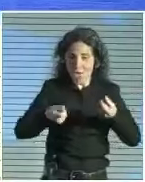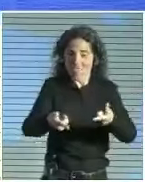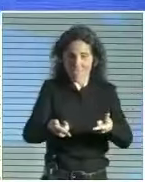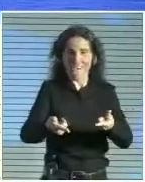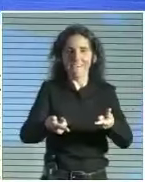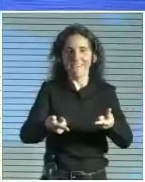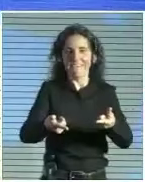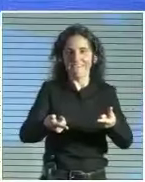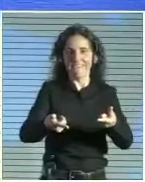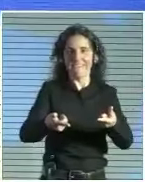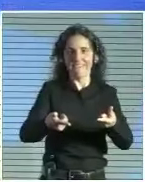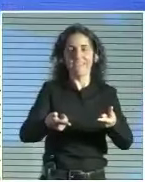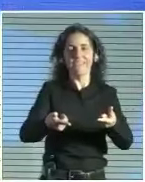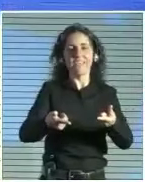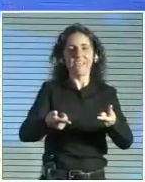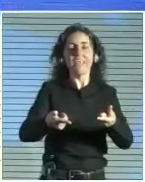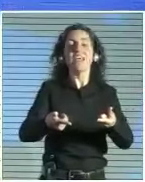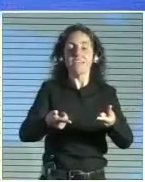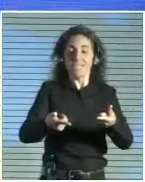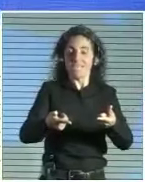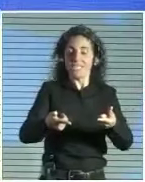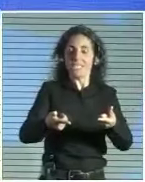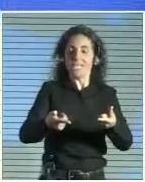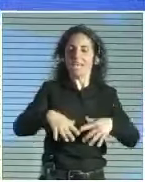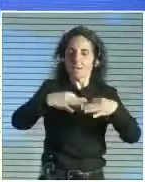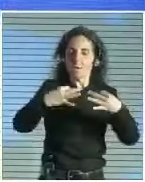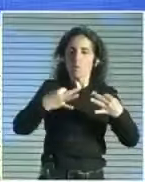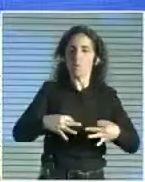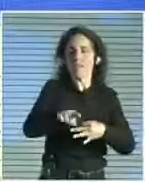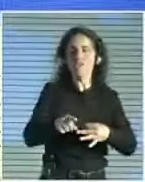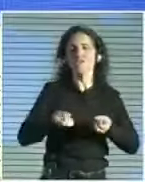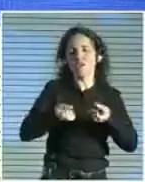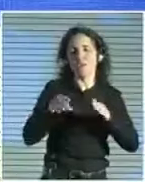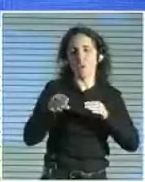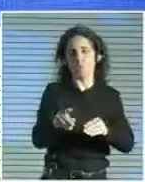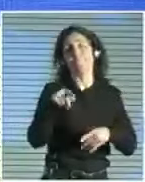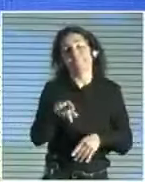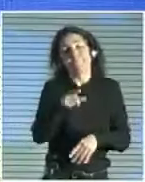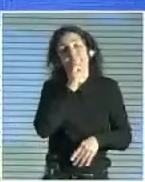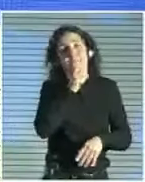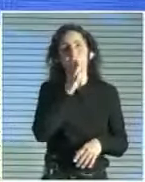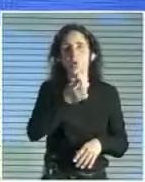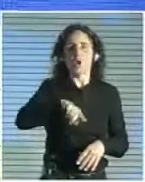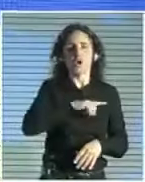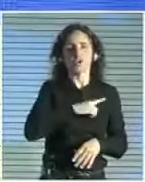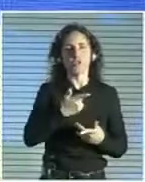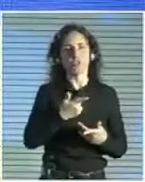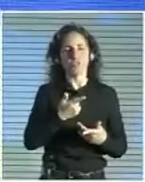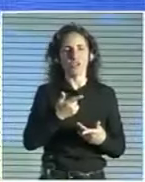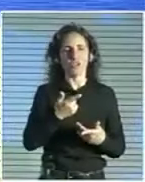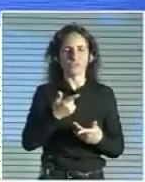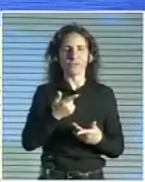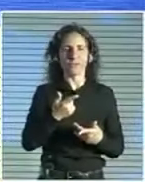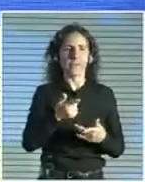Of course, it's a hard task because we cannot go babysitting all the all the businesses they are there. And